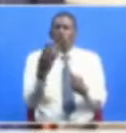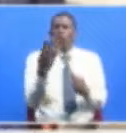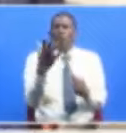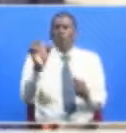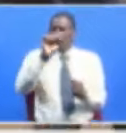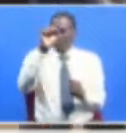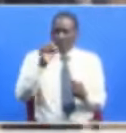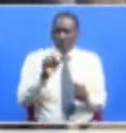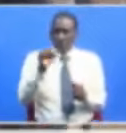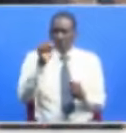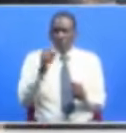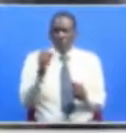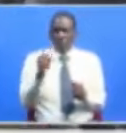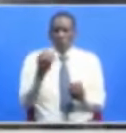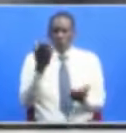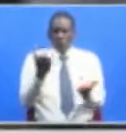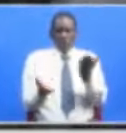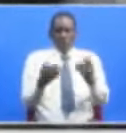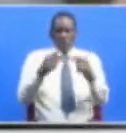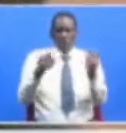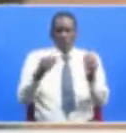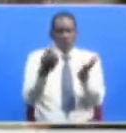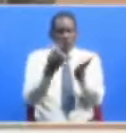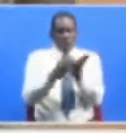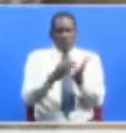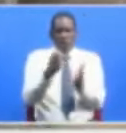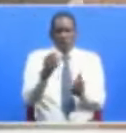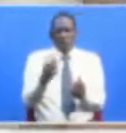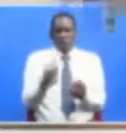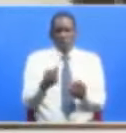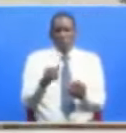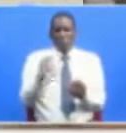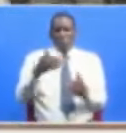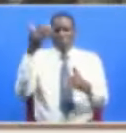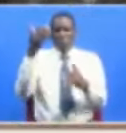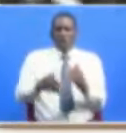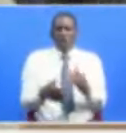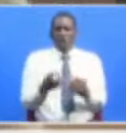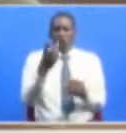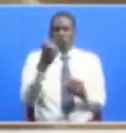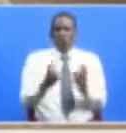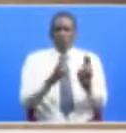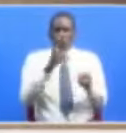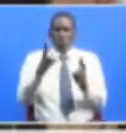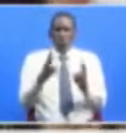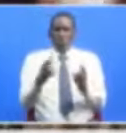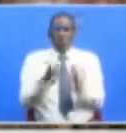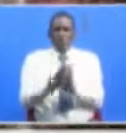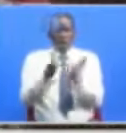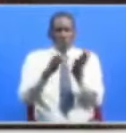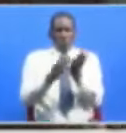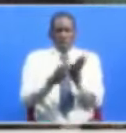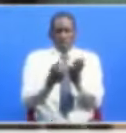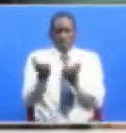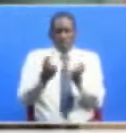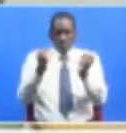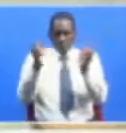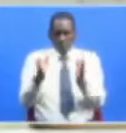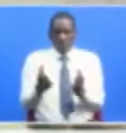17.45% of its value against the Ugandan shilling by the end of 2022. A Ugandan trader